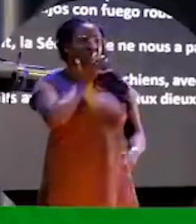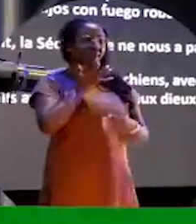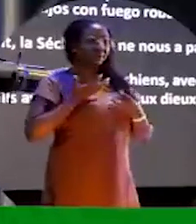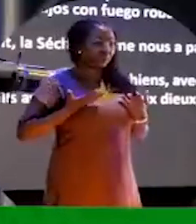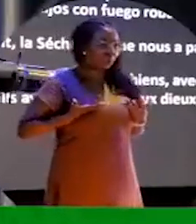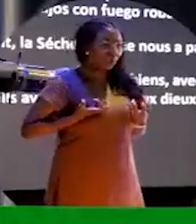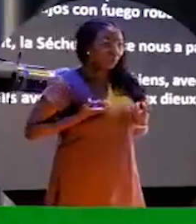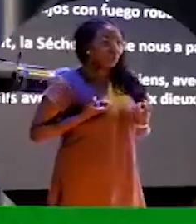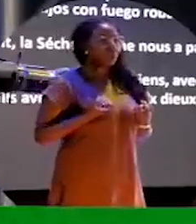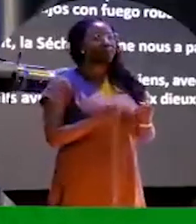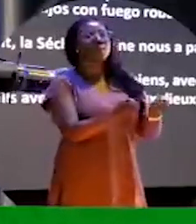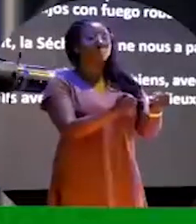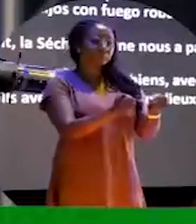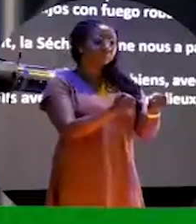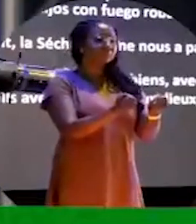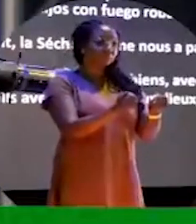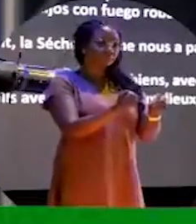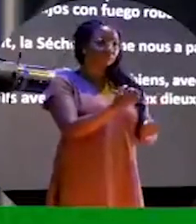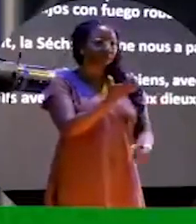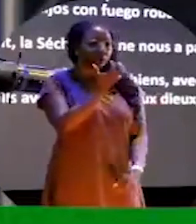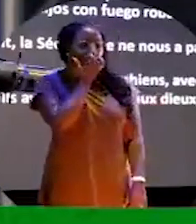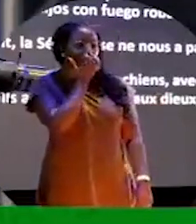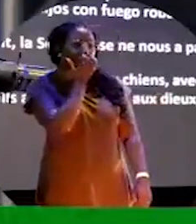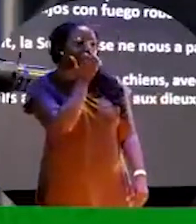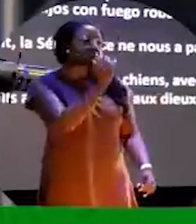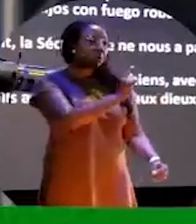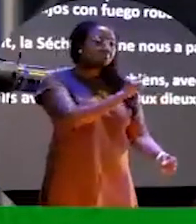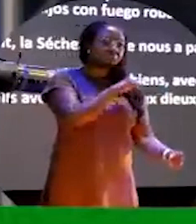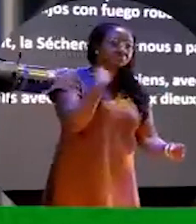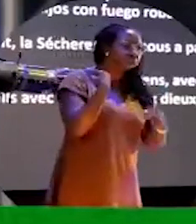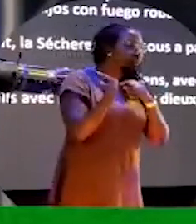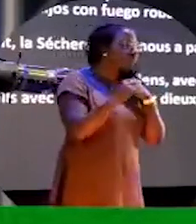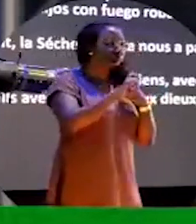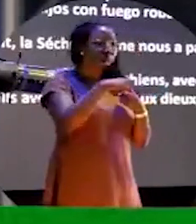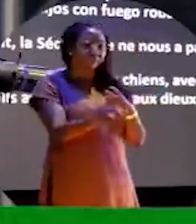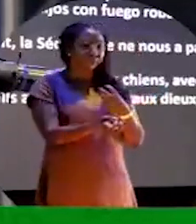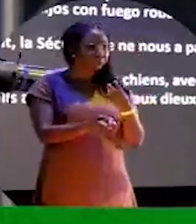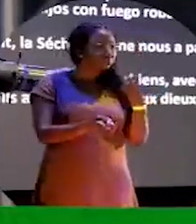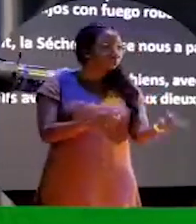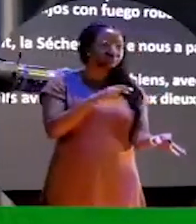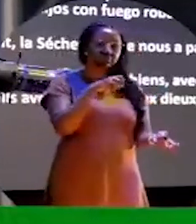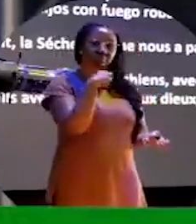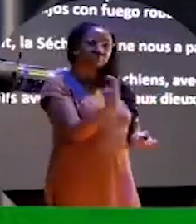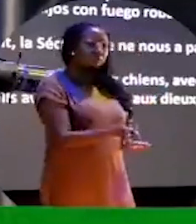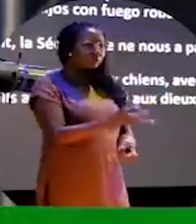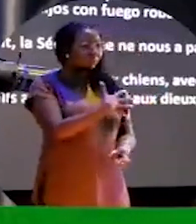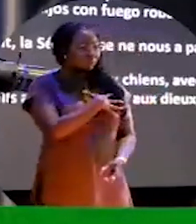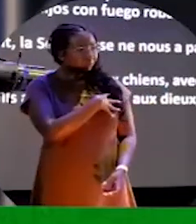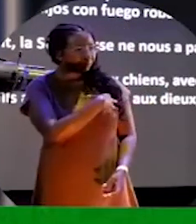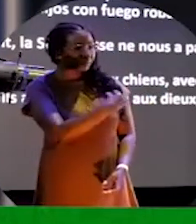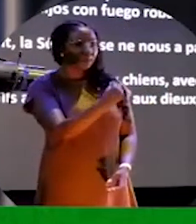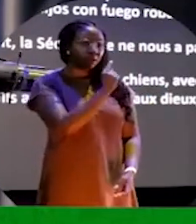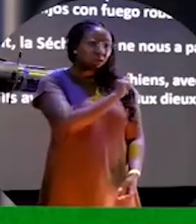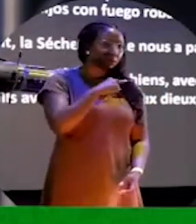I've seen it. Sending Syria to the dogs with bombs, scorching her sons with the stolen